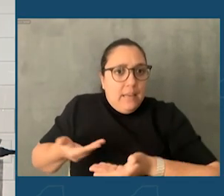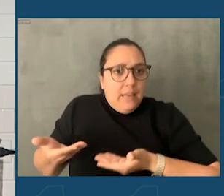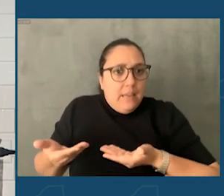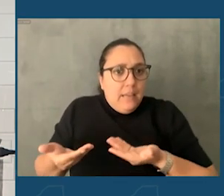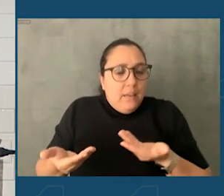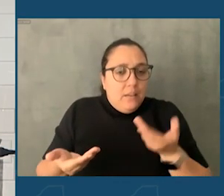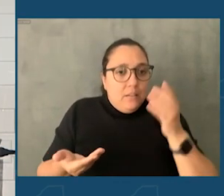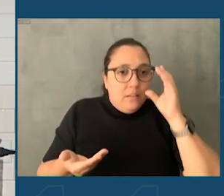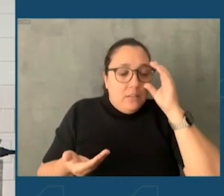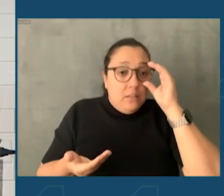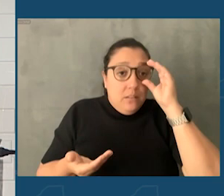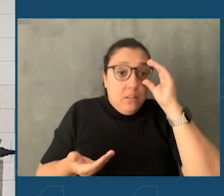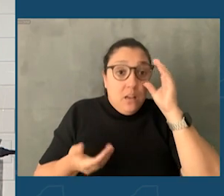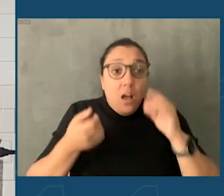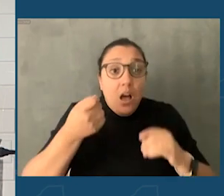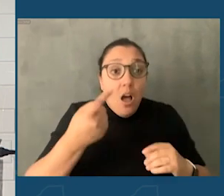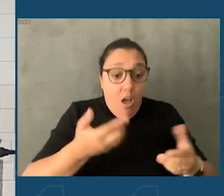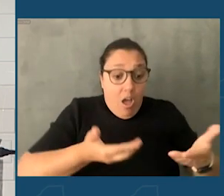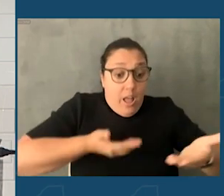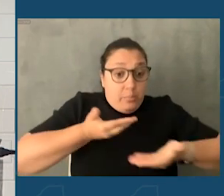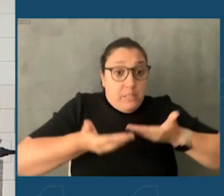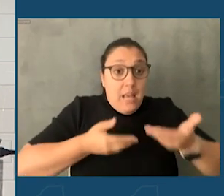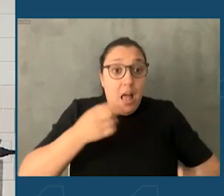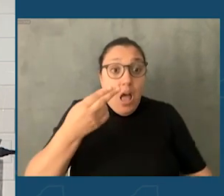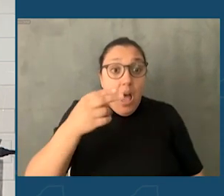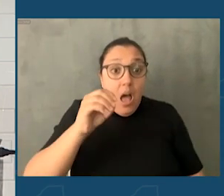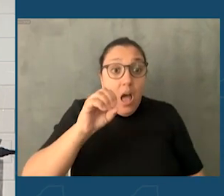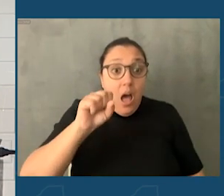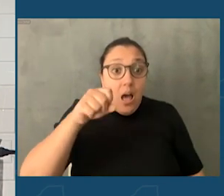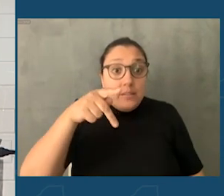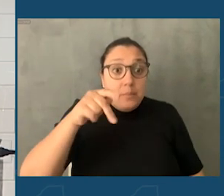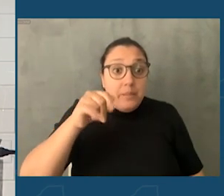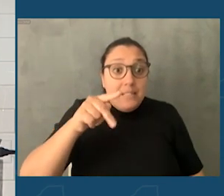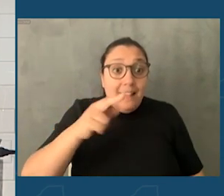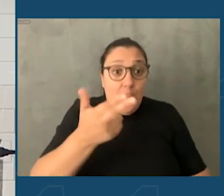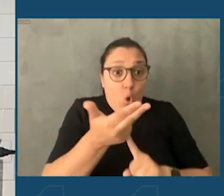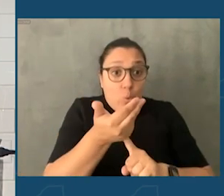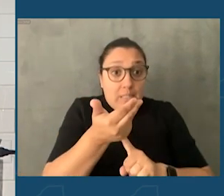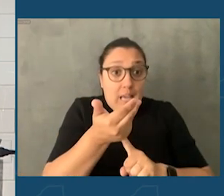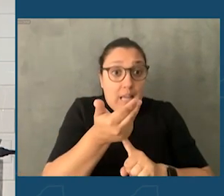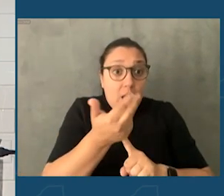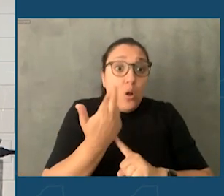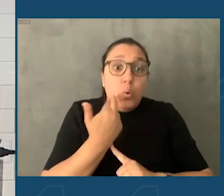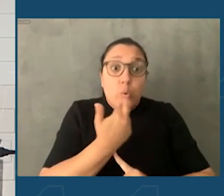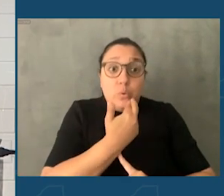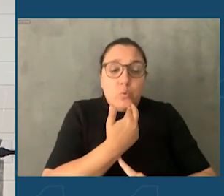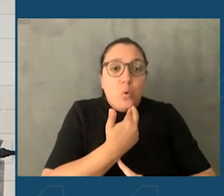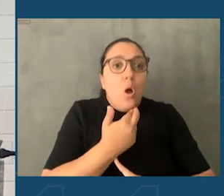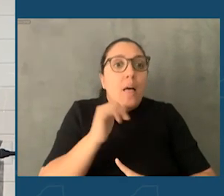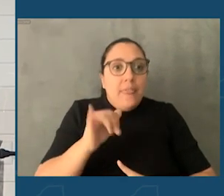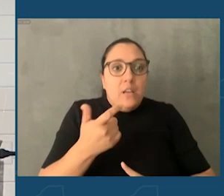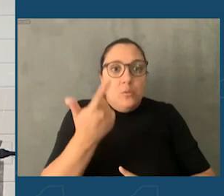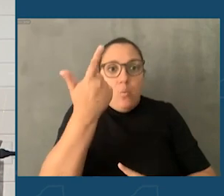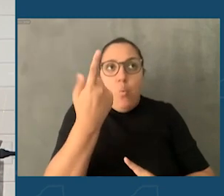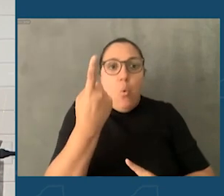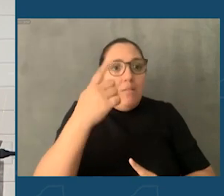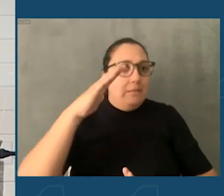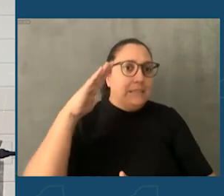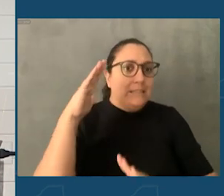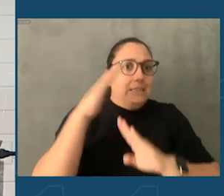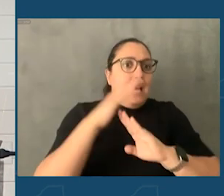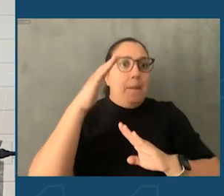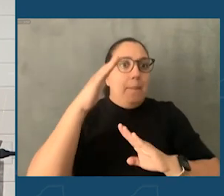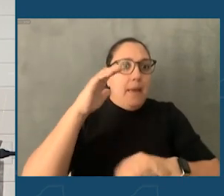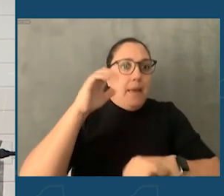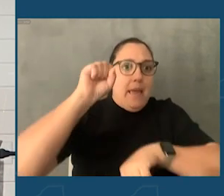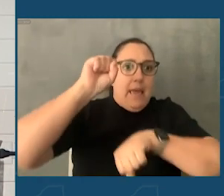The hospitality industry is the largest single employer outside of government in the United States. The same thing is